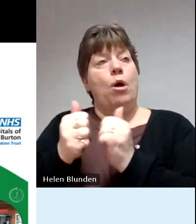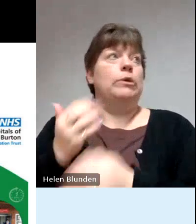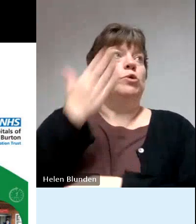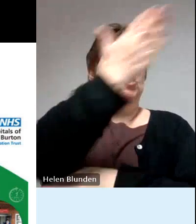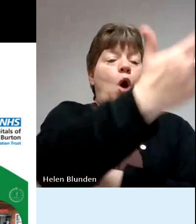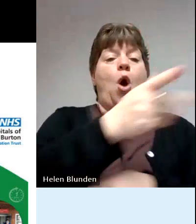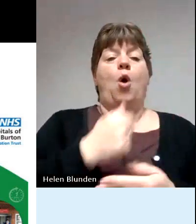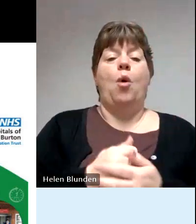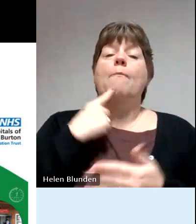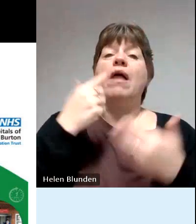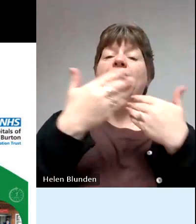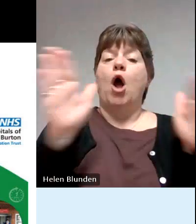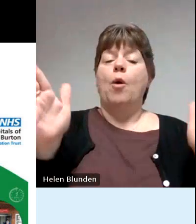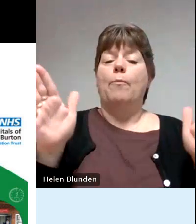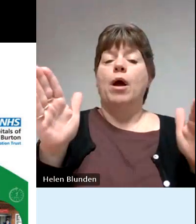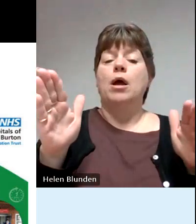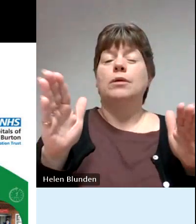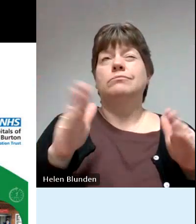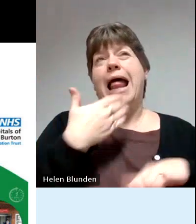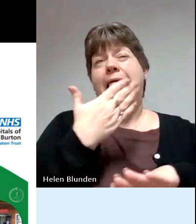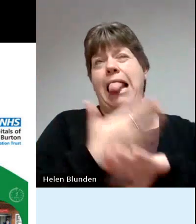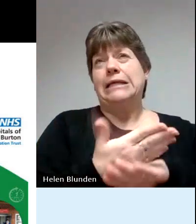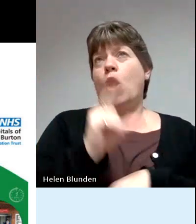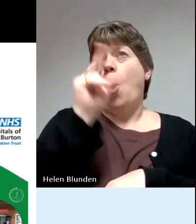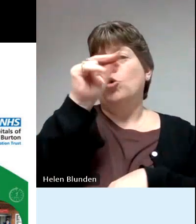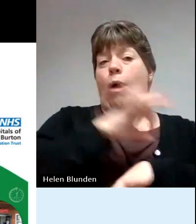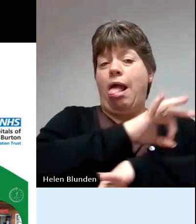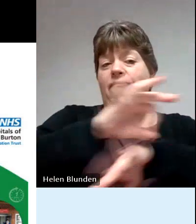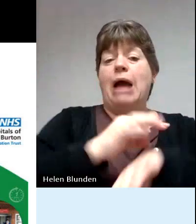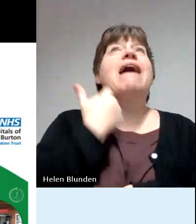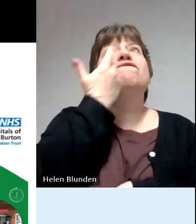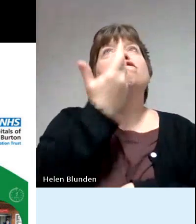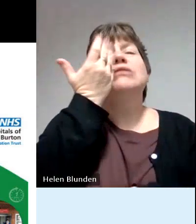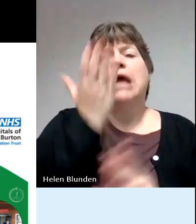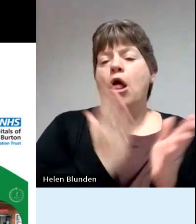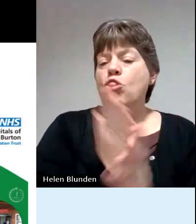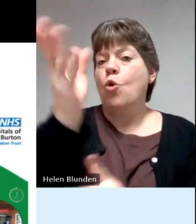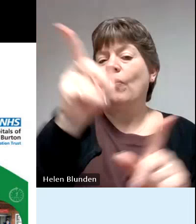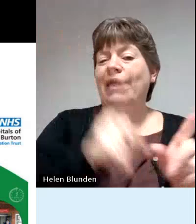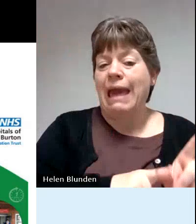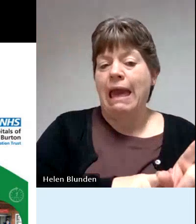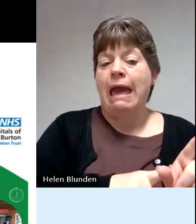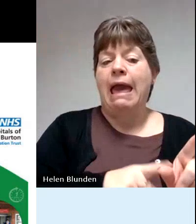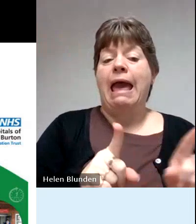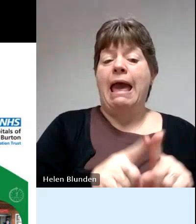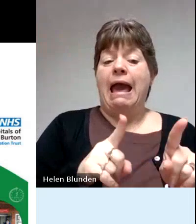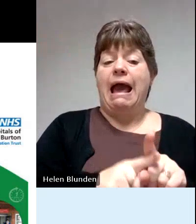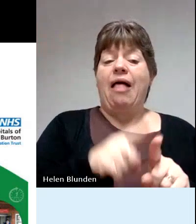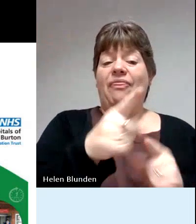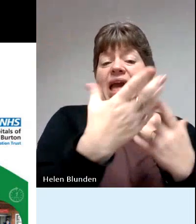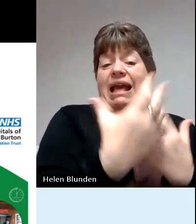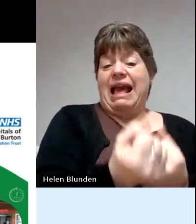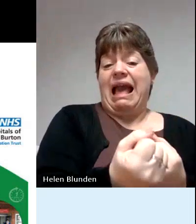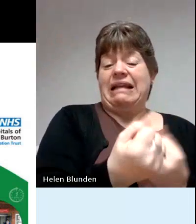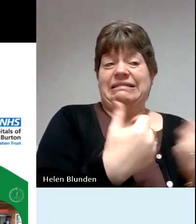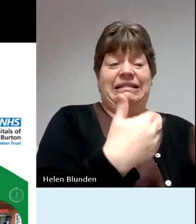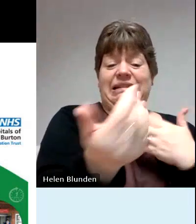But they're open at least 12 hours a day, every day of the year, and urgent treatment centres are equipped to deal